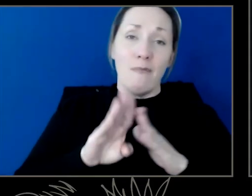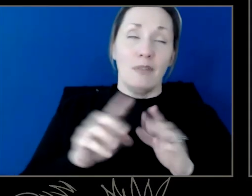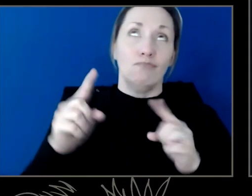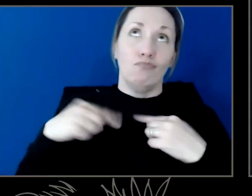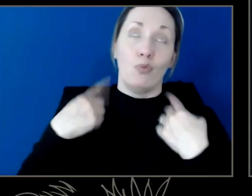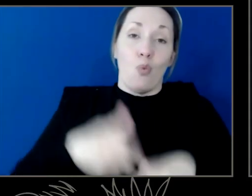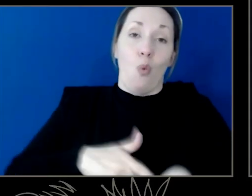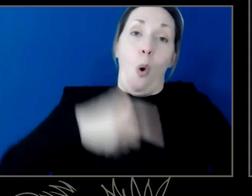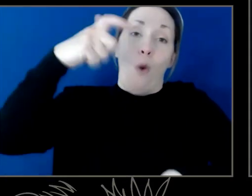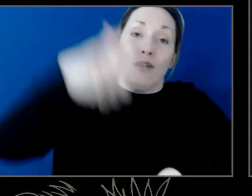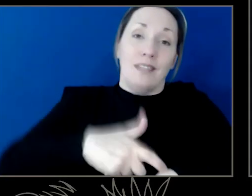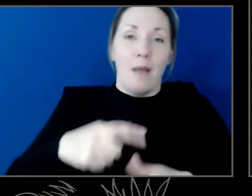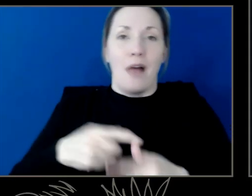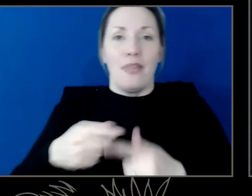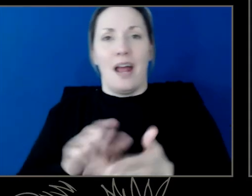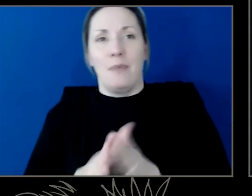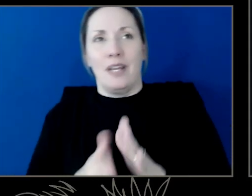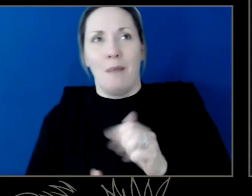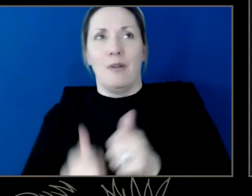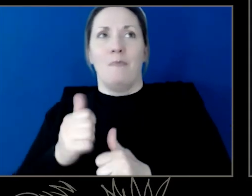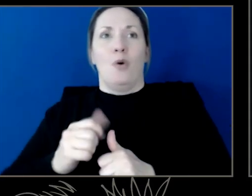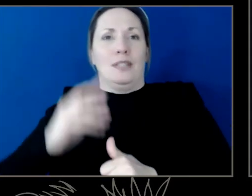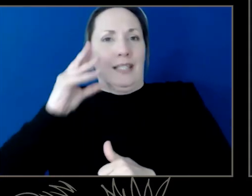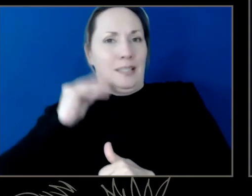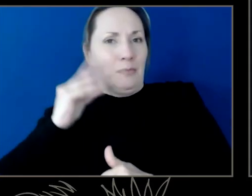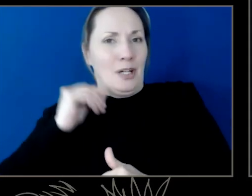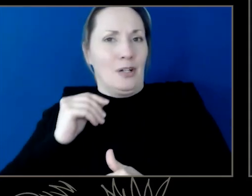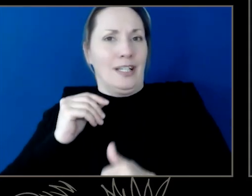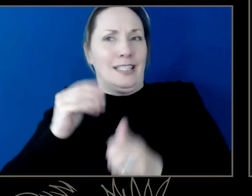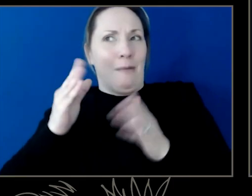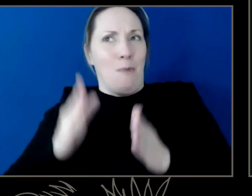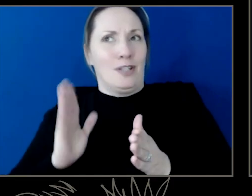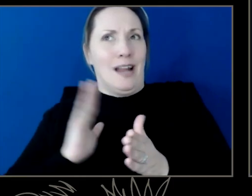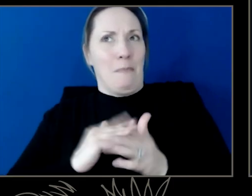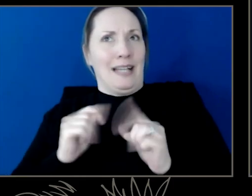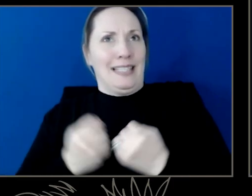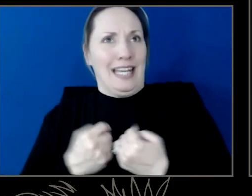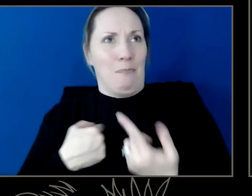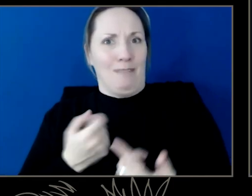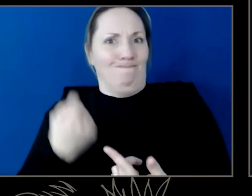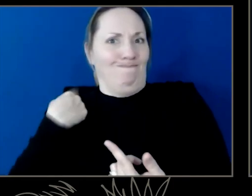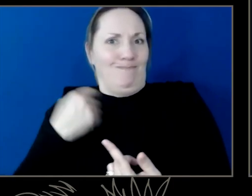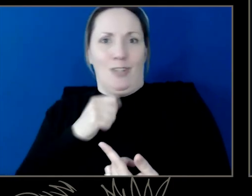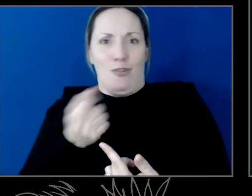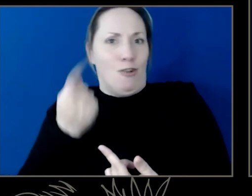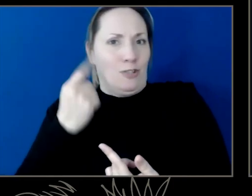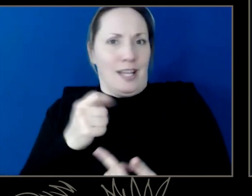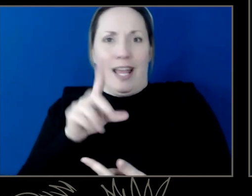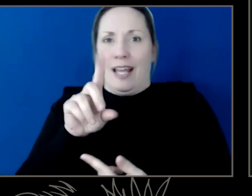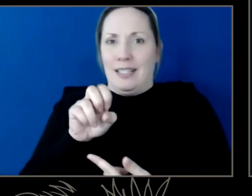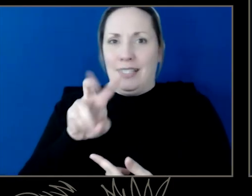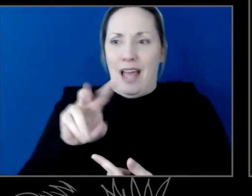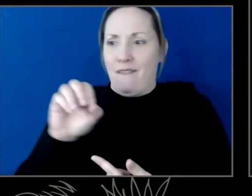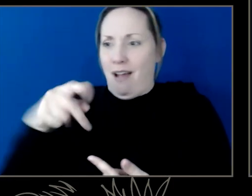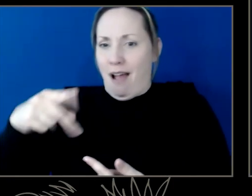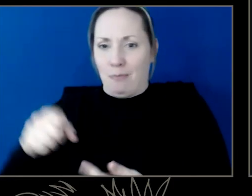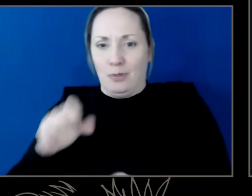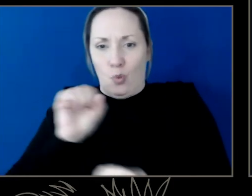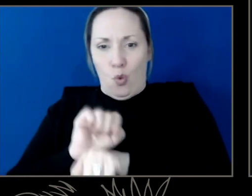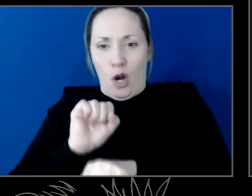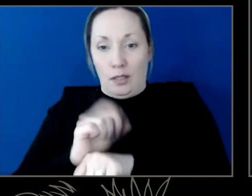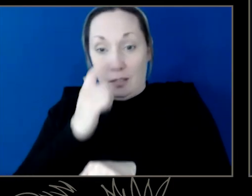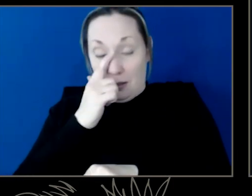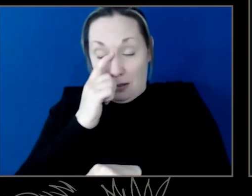the most senior person on my team that had no idea how like DevOps worked. And so I just had to figure it out for myself to make sure that we